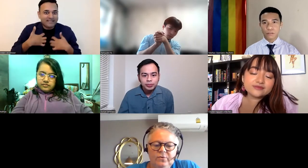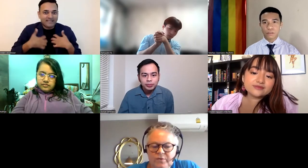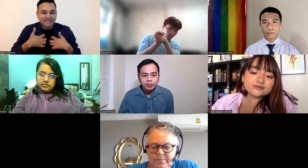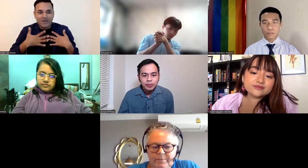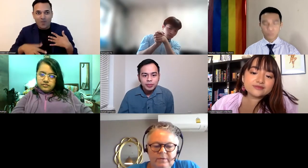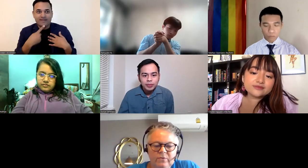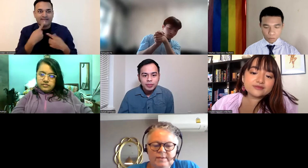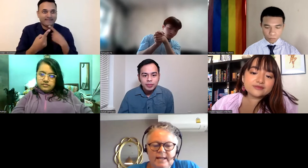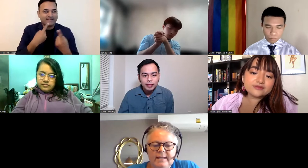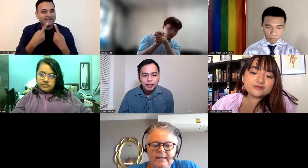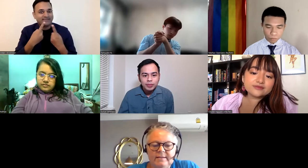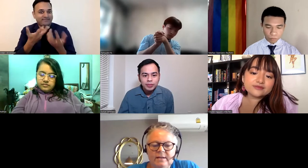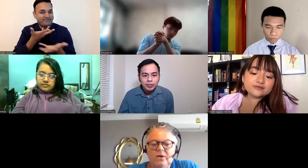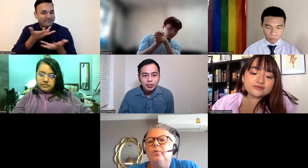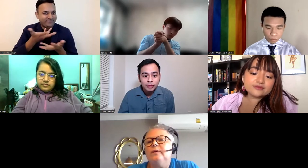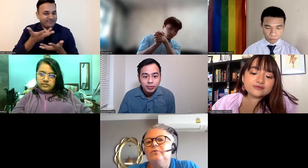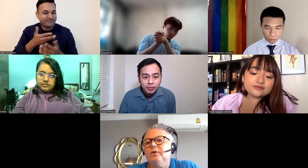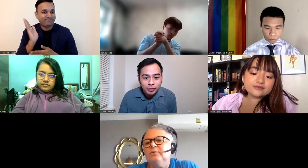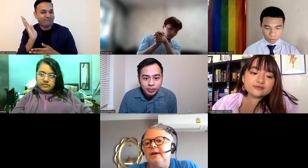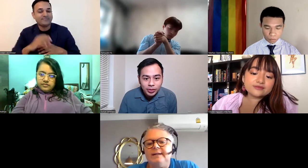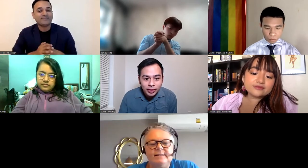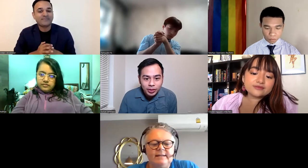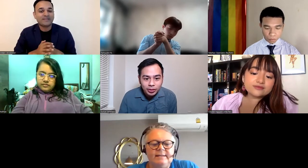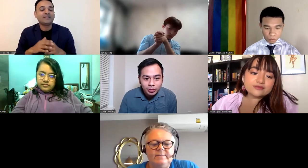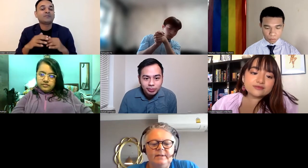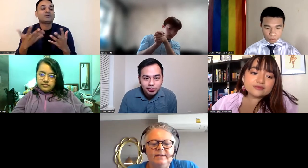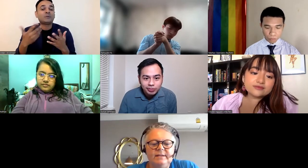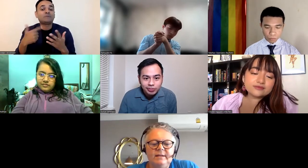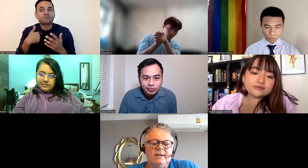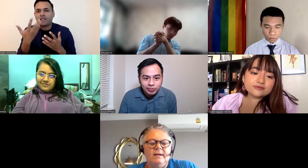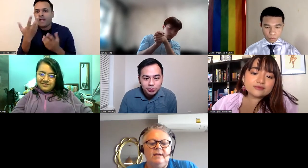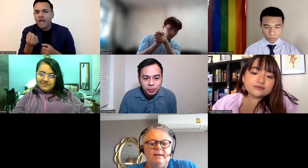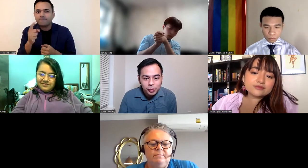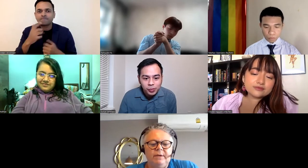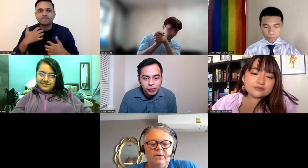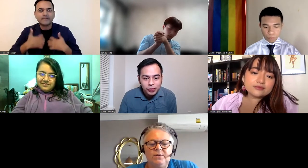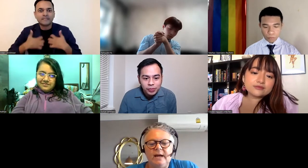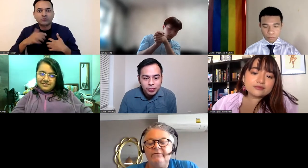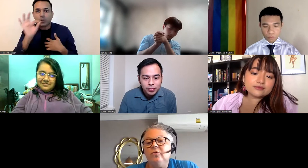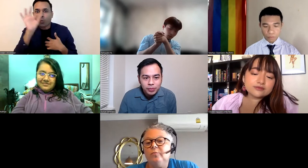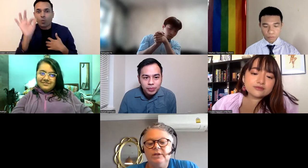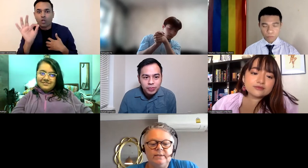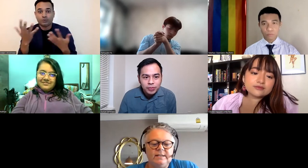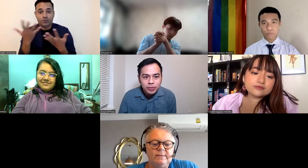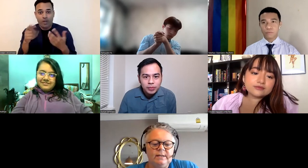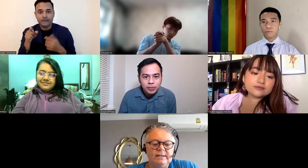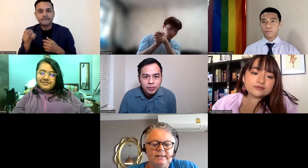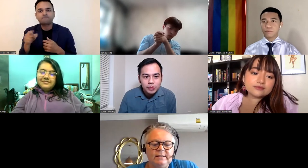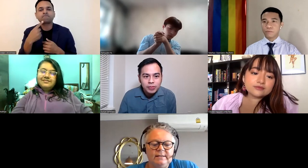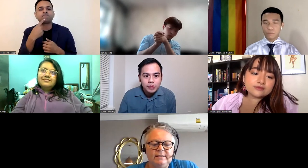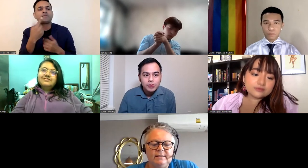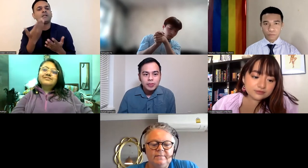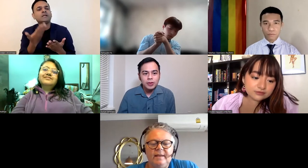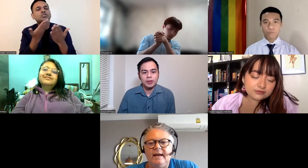to those people who say that we do not practice accessibility because we have nobody with